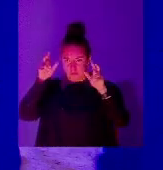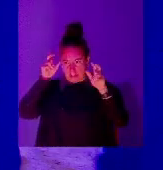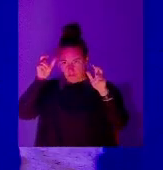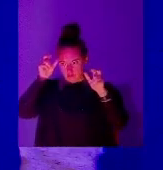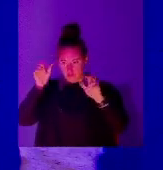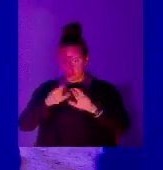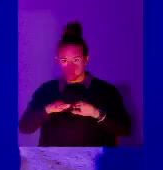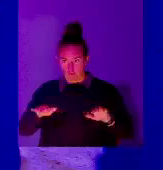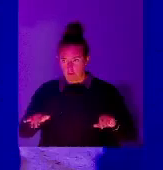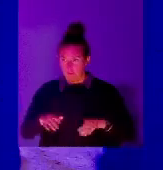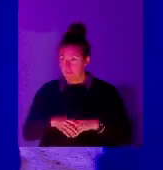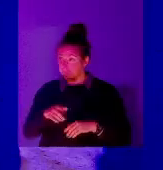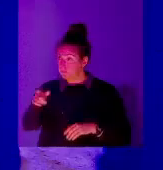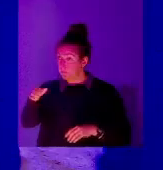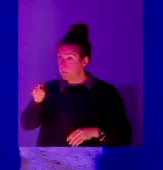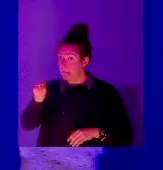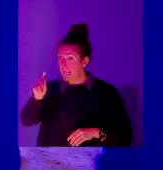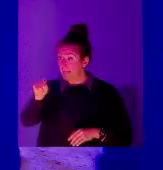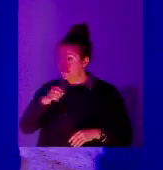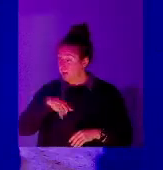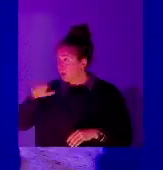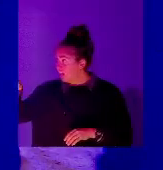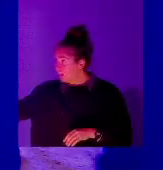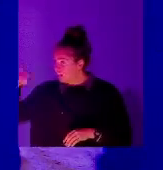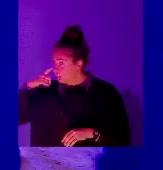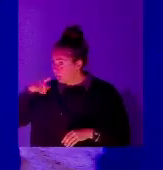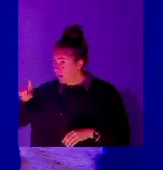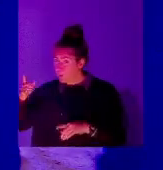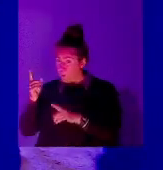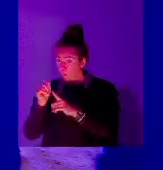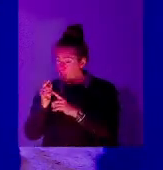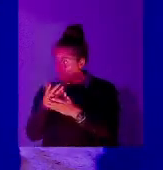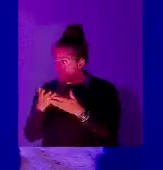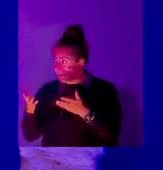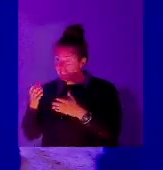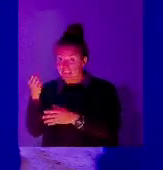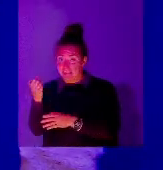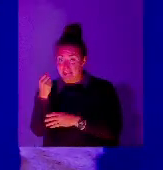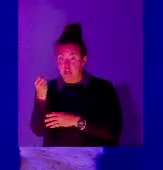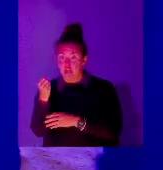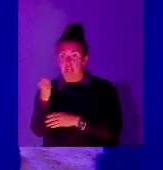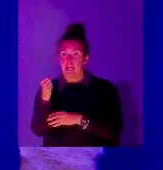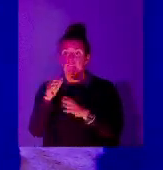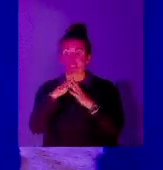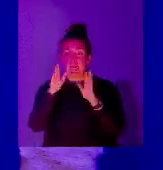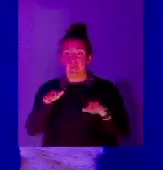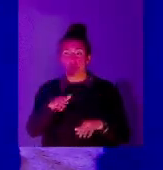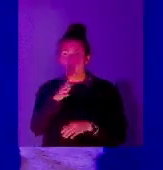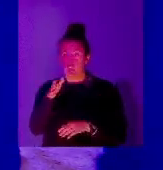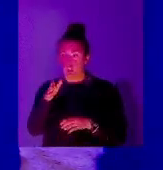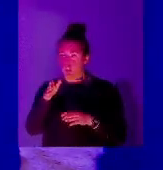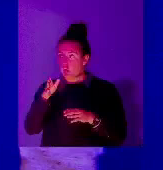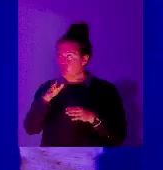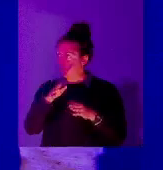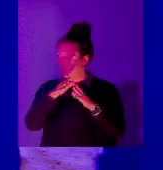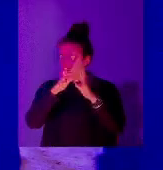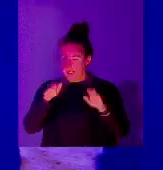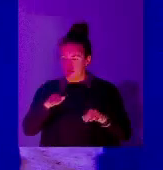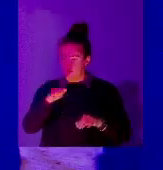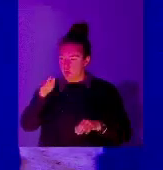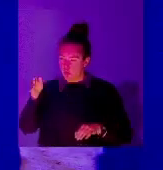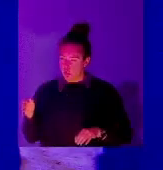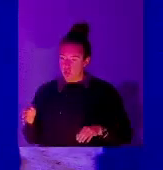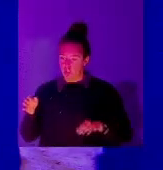bless you. Yeah. One more thing. Saturday is neighborhood walk. Oh, that's right. How did I miss